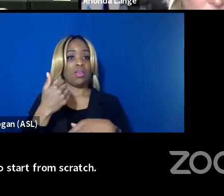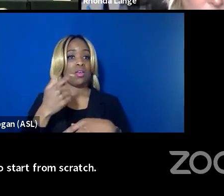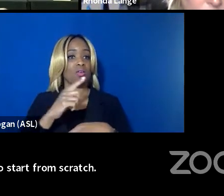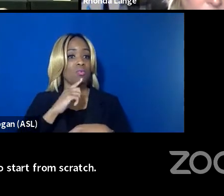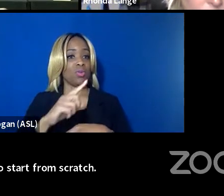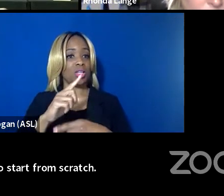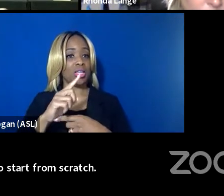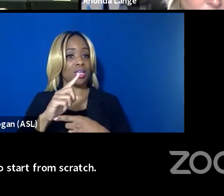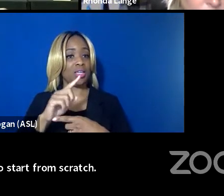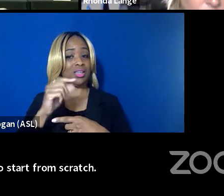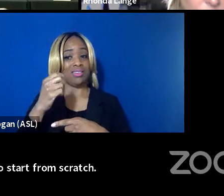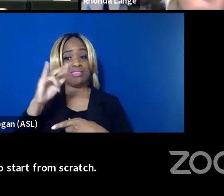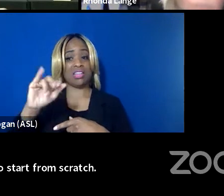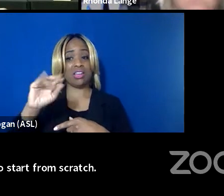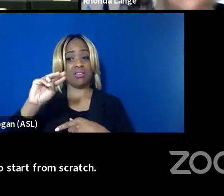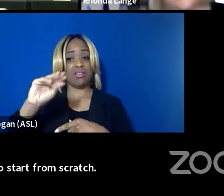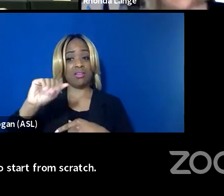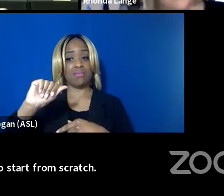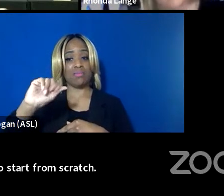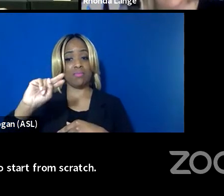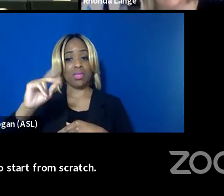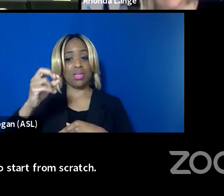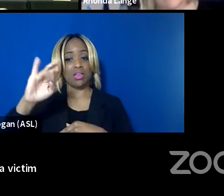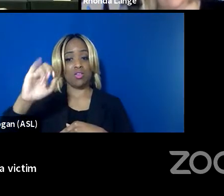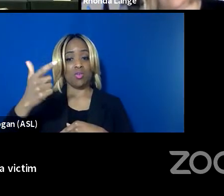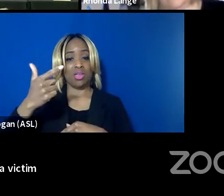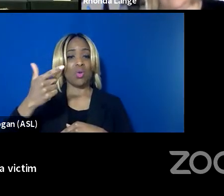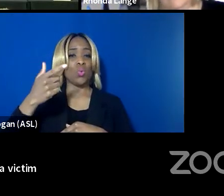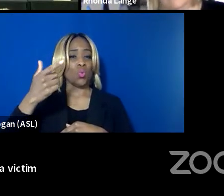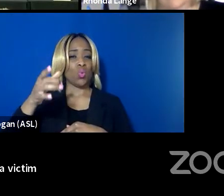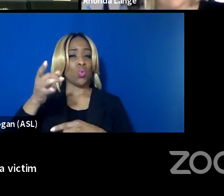of gerrymandering. And